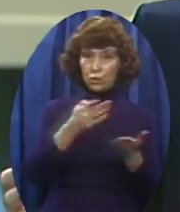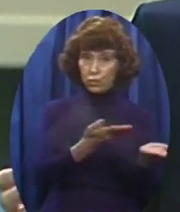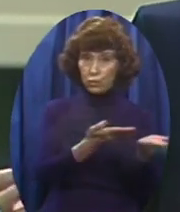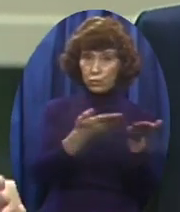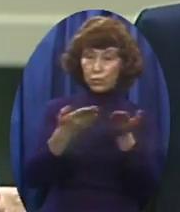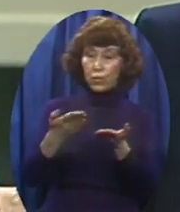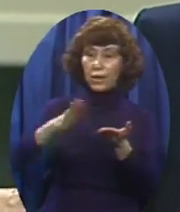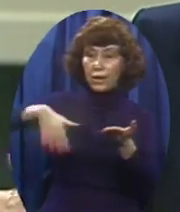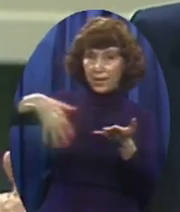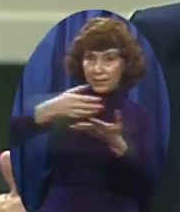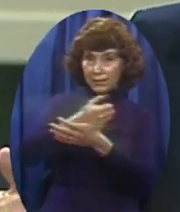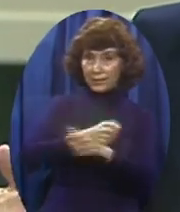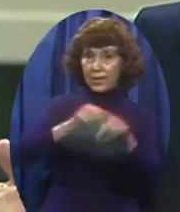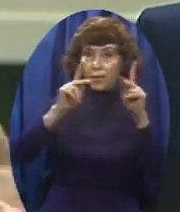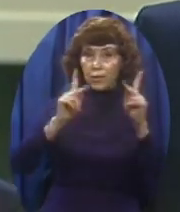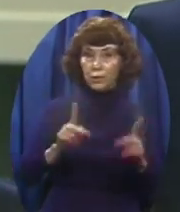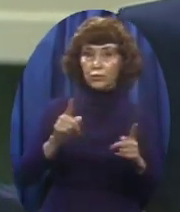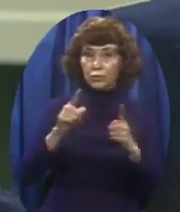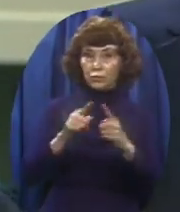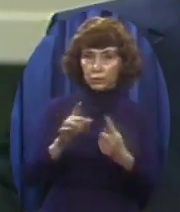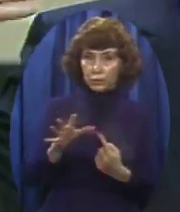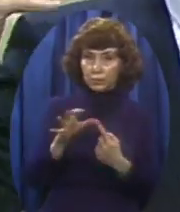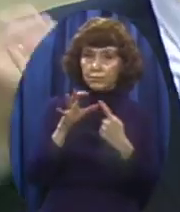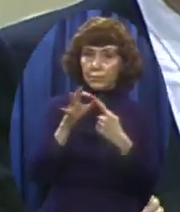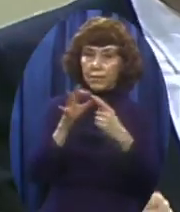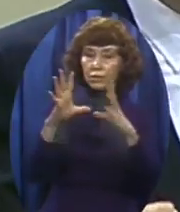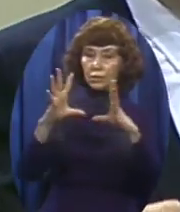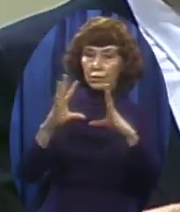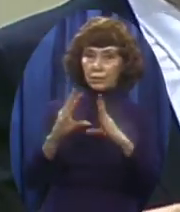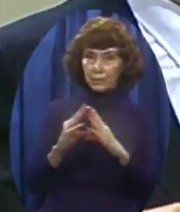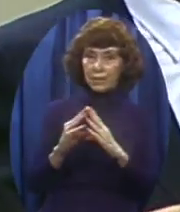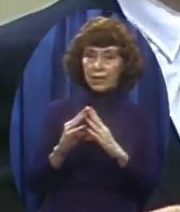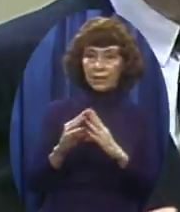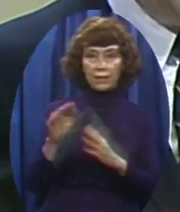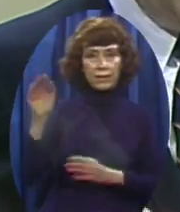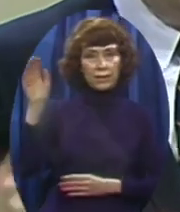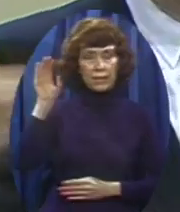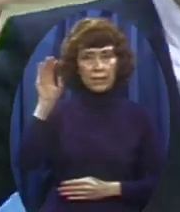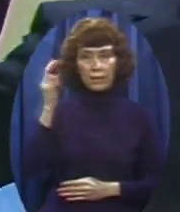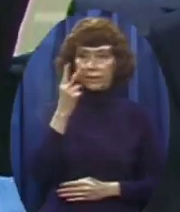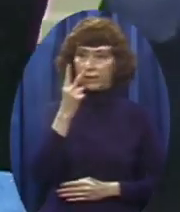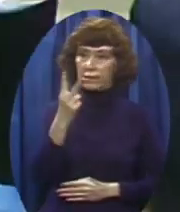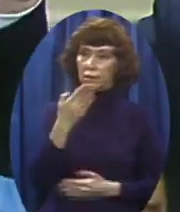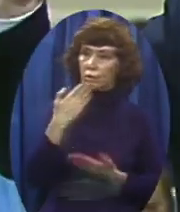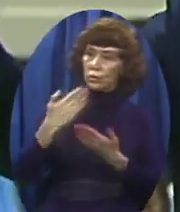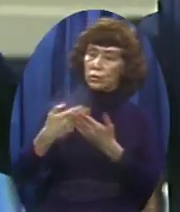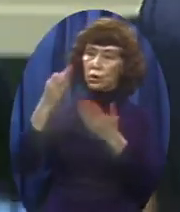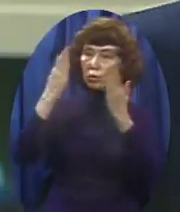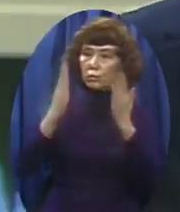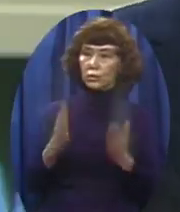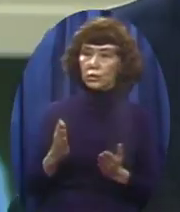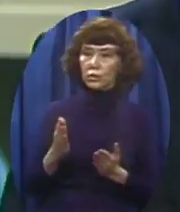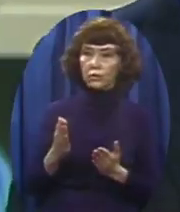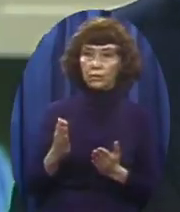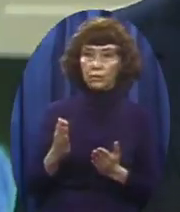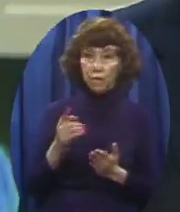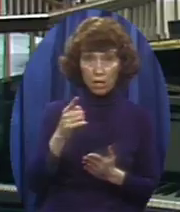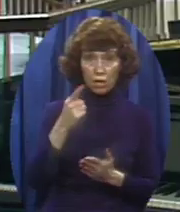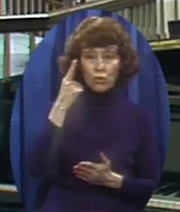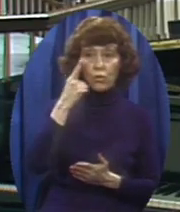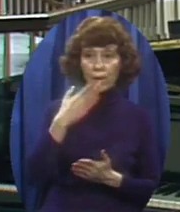God's three deadlines, wasn't convicted, didn't walk the aisle, and you left saying, how could he have sat through a sermon like